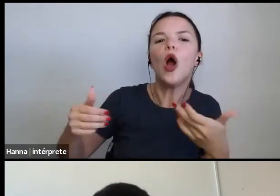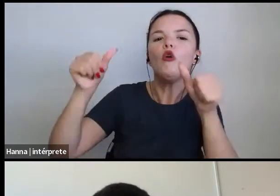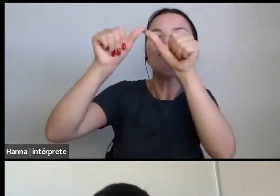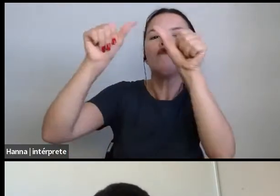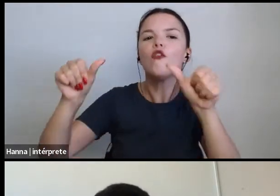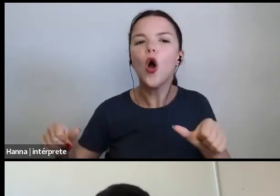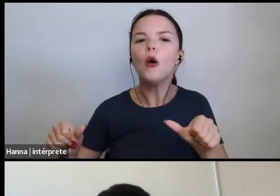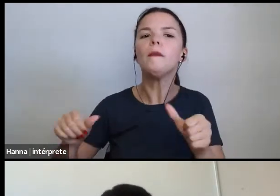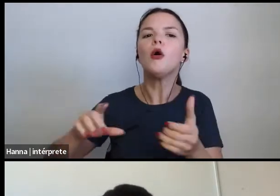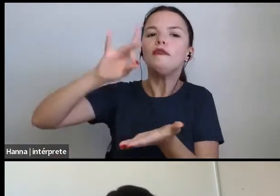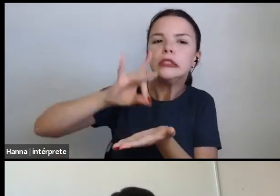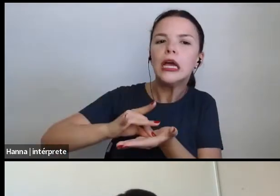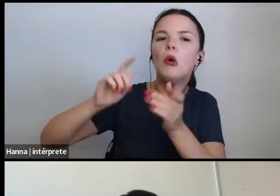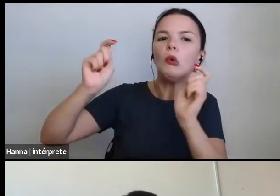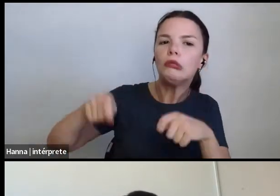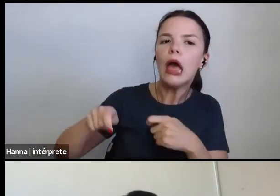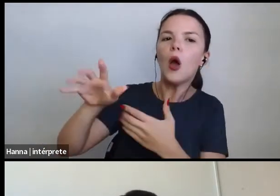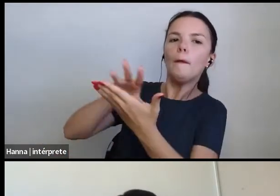people?